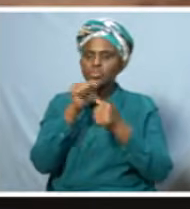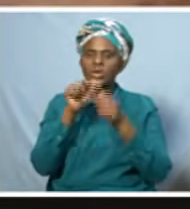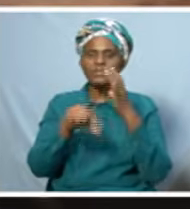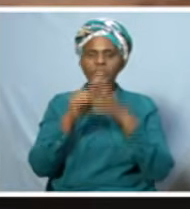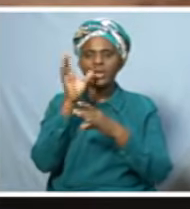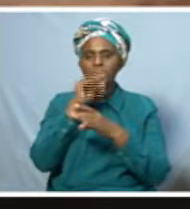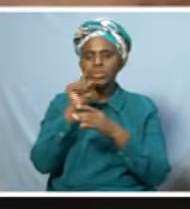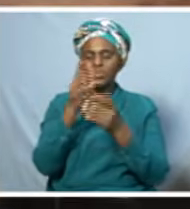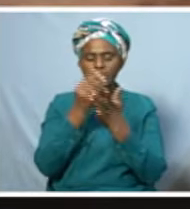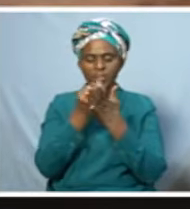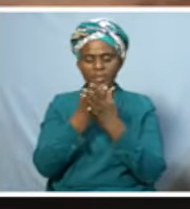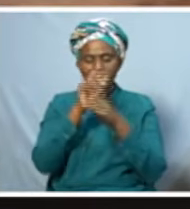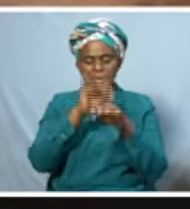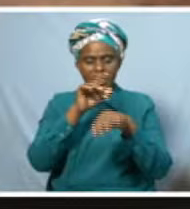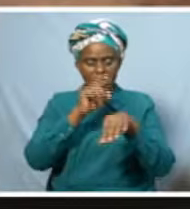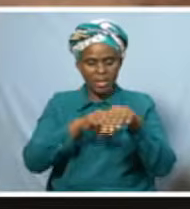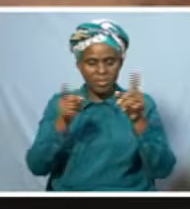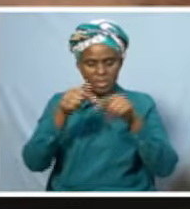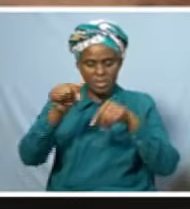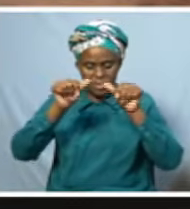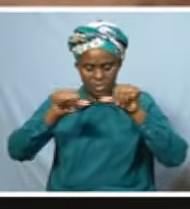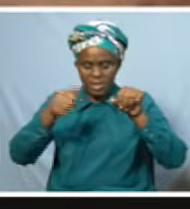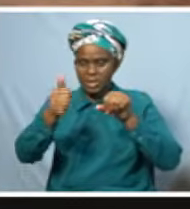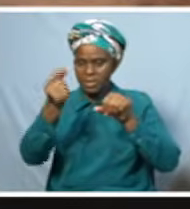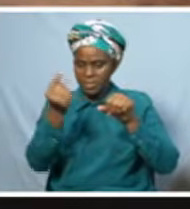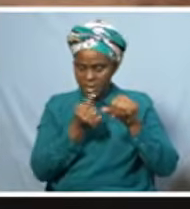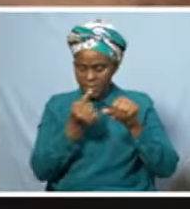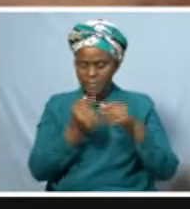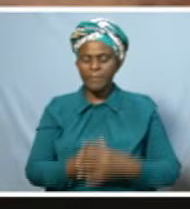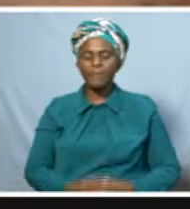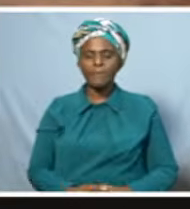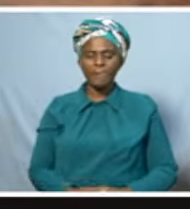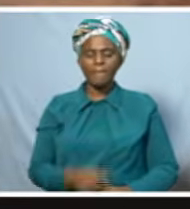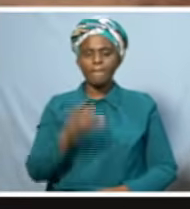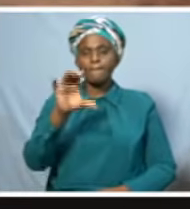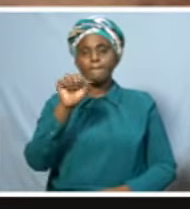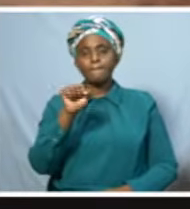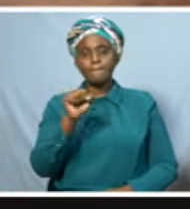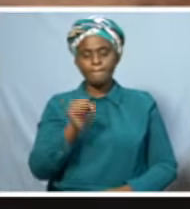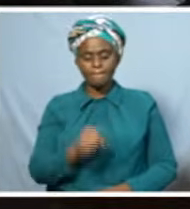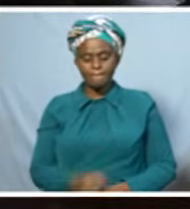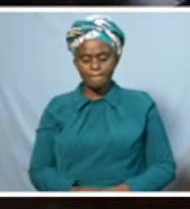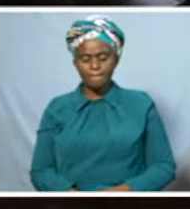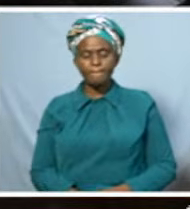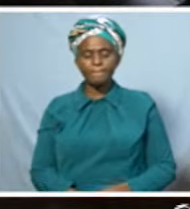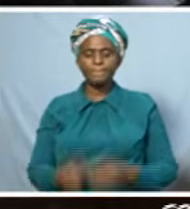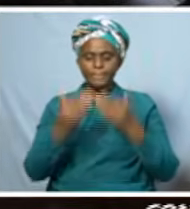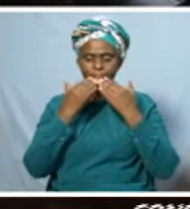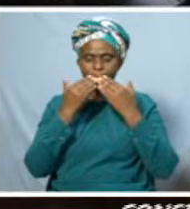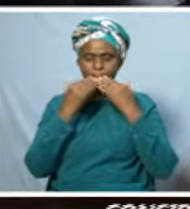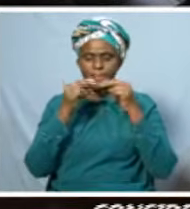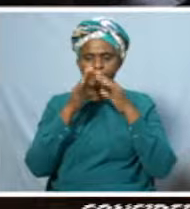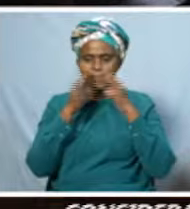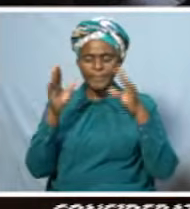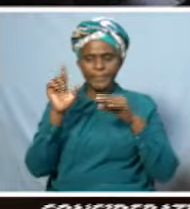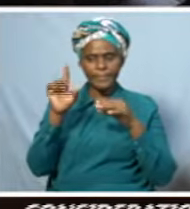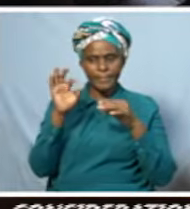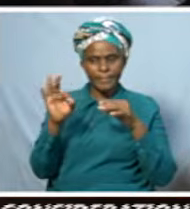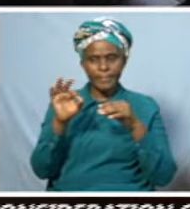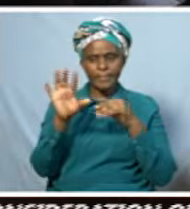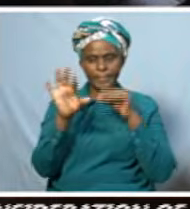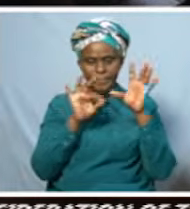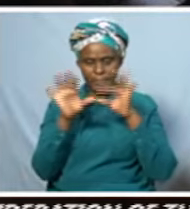finding the revenue at the time when the auditors came. CS. Thank you so much. DF